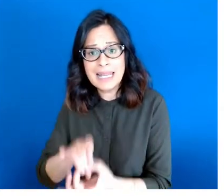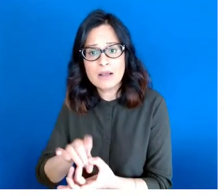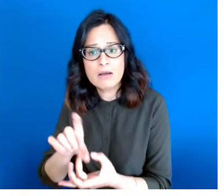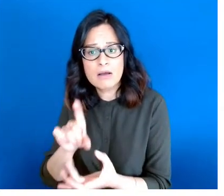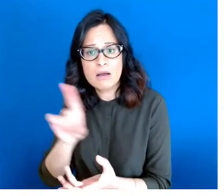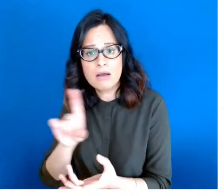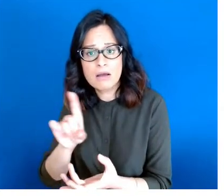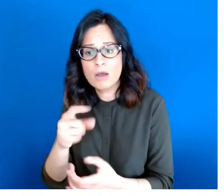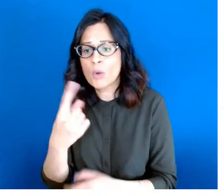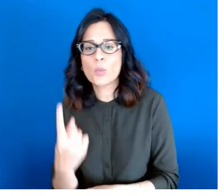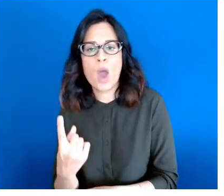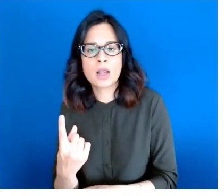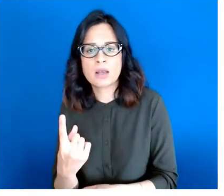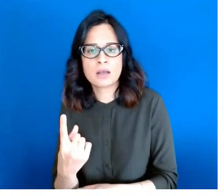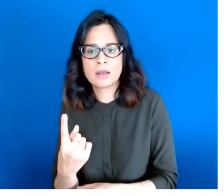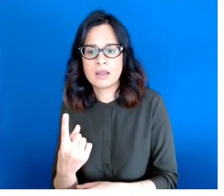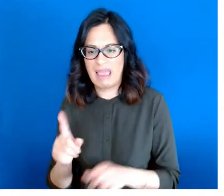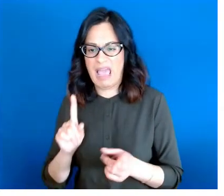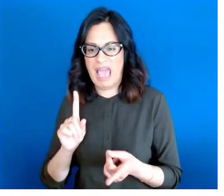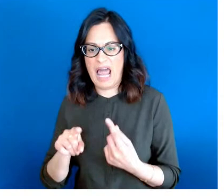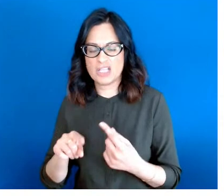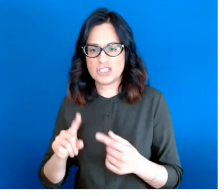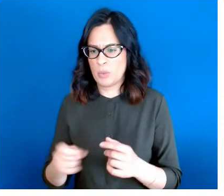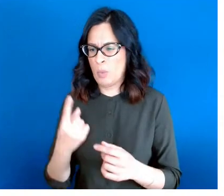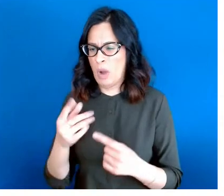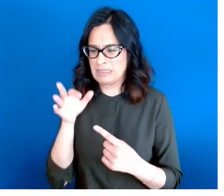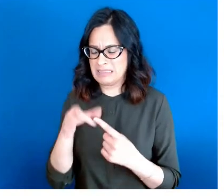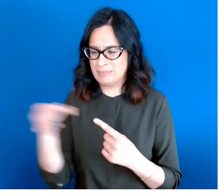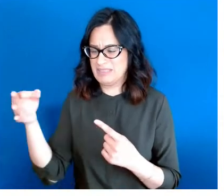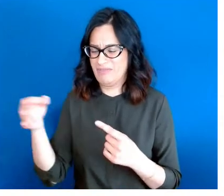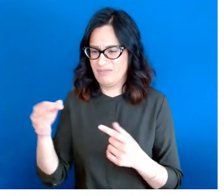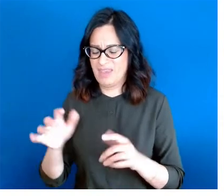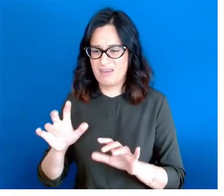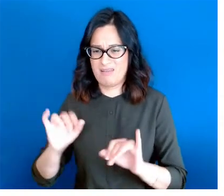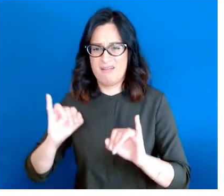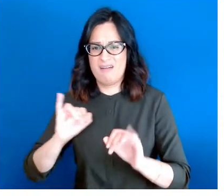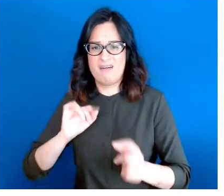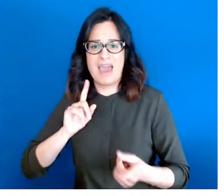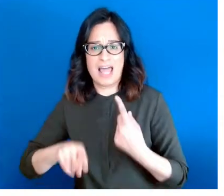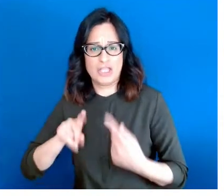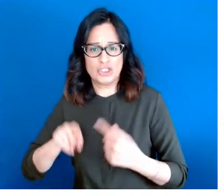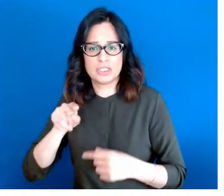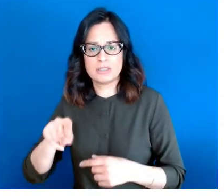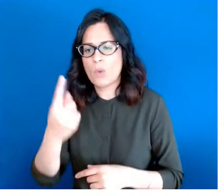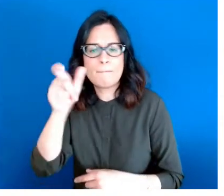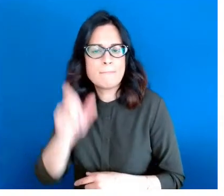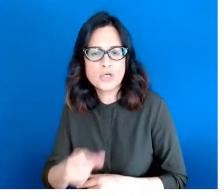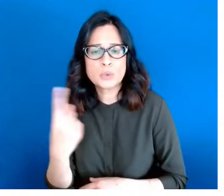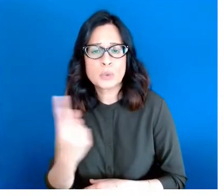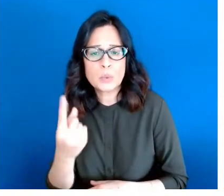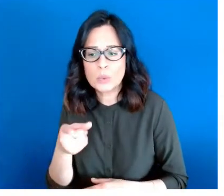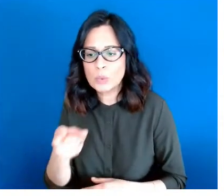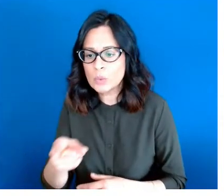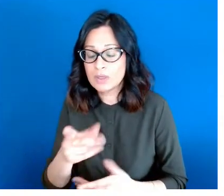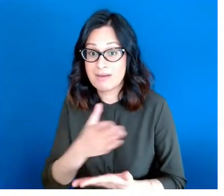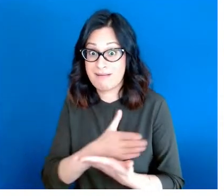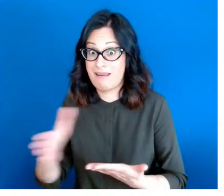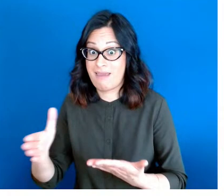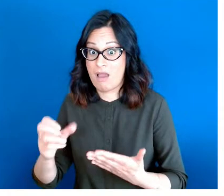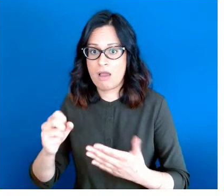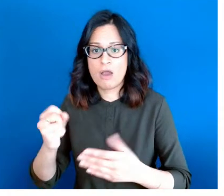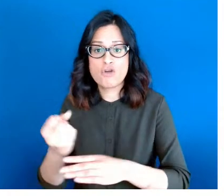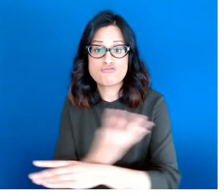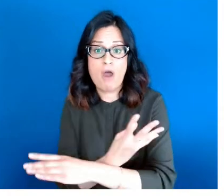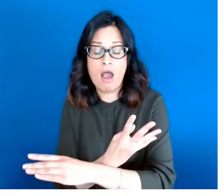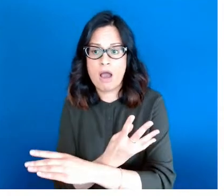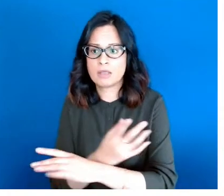single antigen or allergen, or primarily driven by a single allergen. So somebody who is clearly grass pollen sensitized,